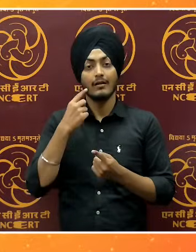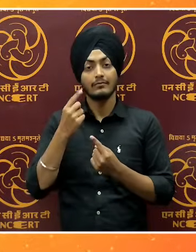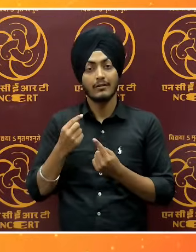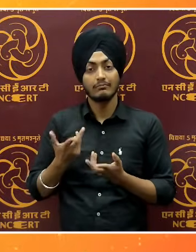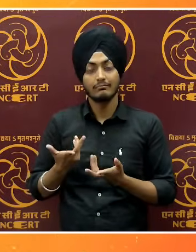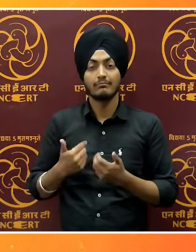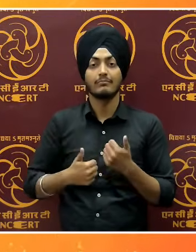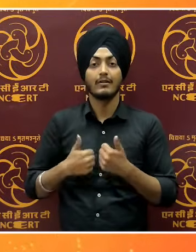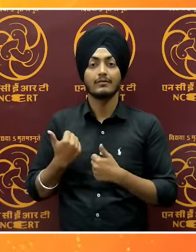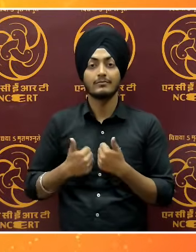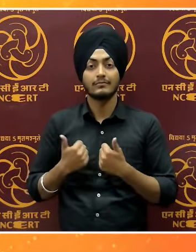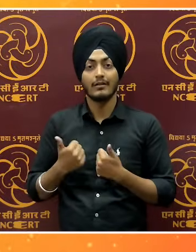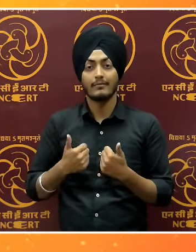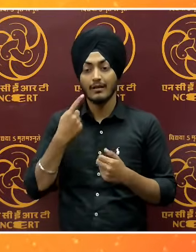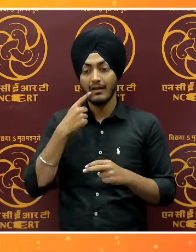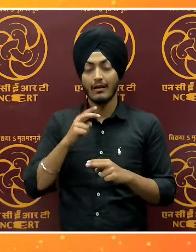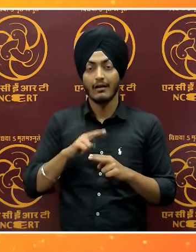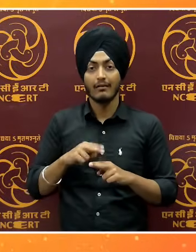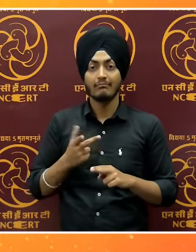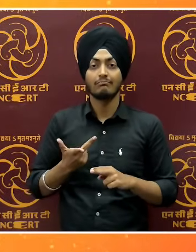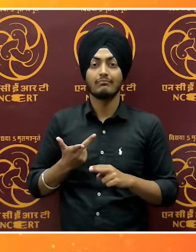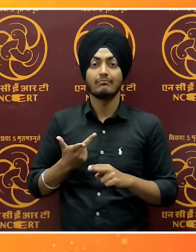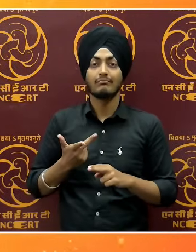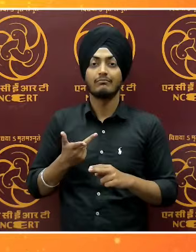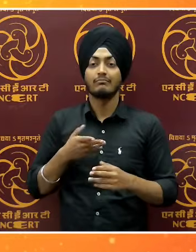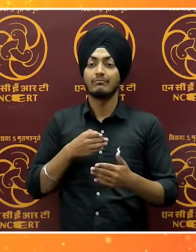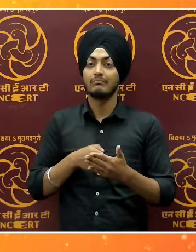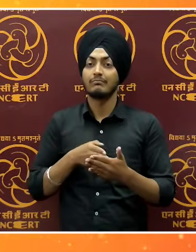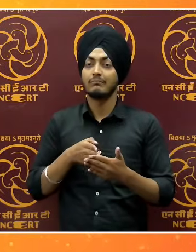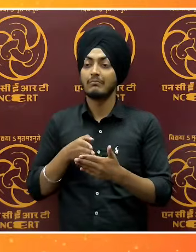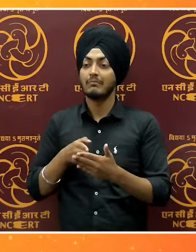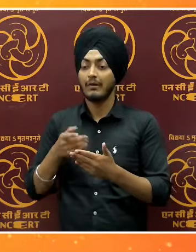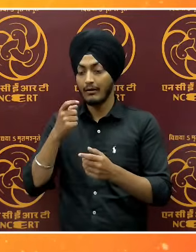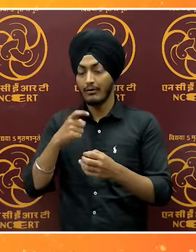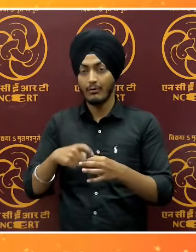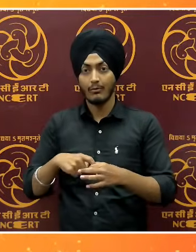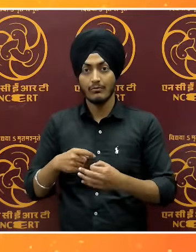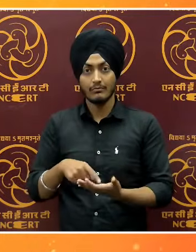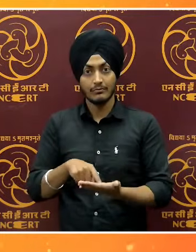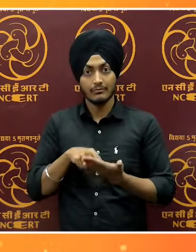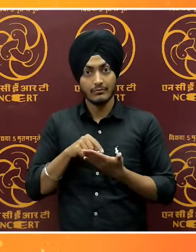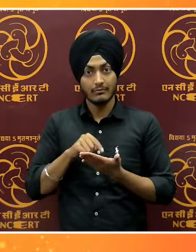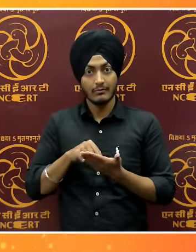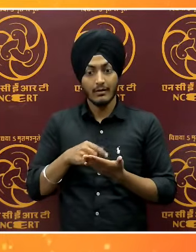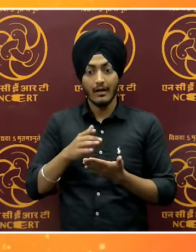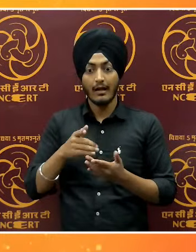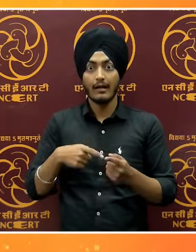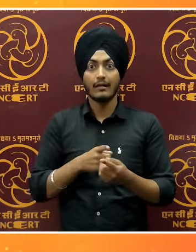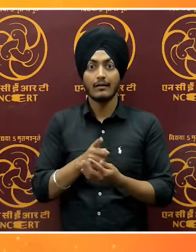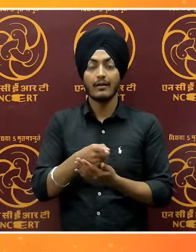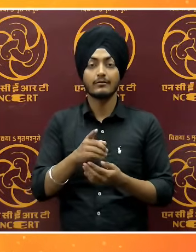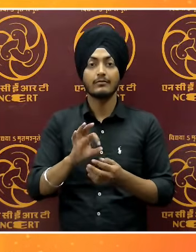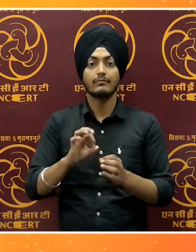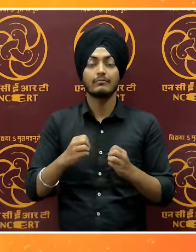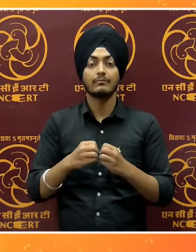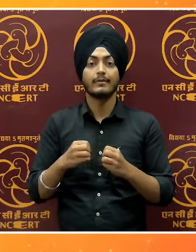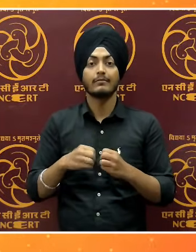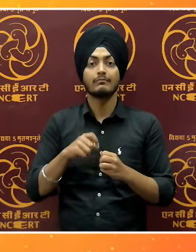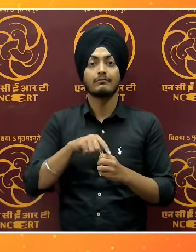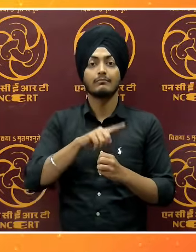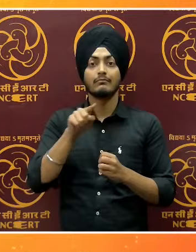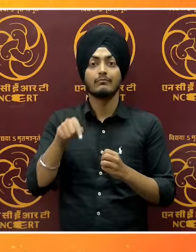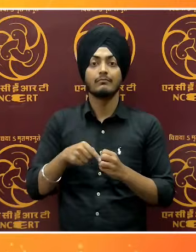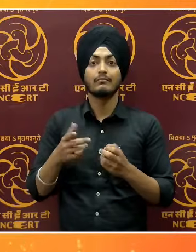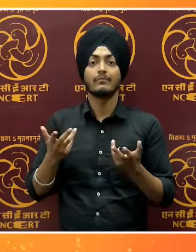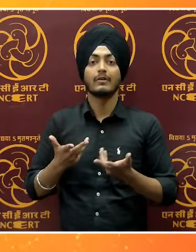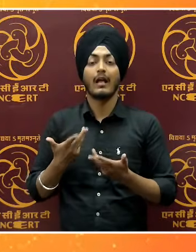some other places, if somebody asks what is the direction of the magnetic field in any curve or any